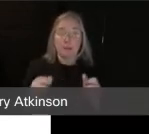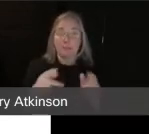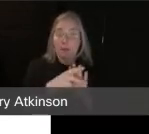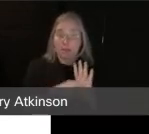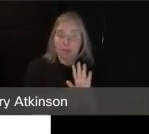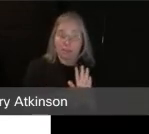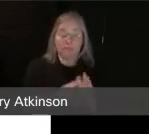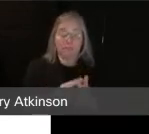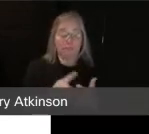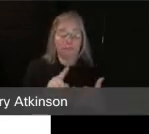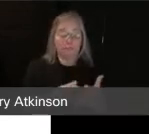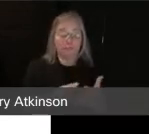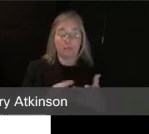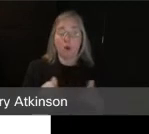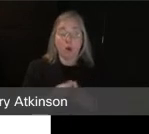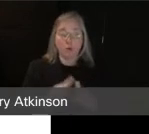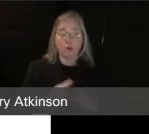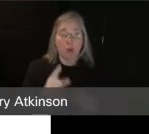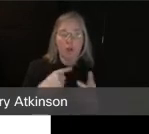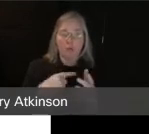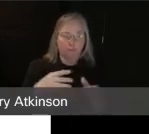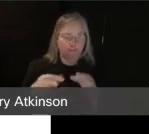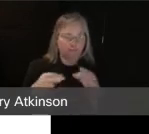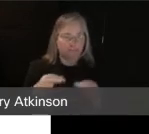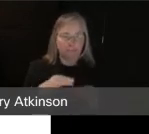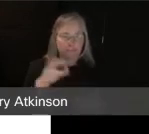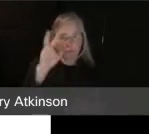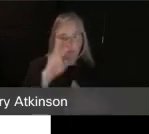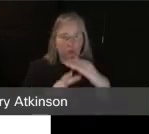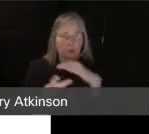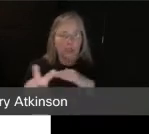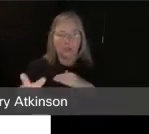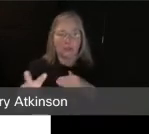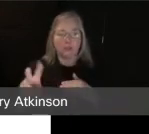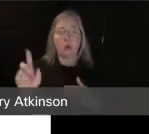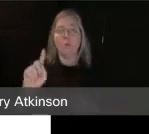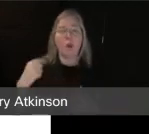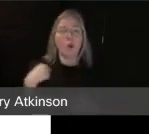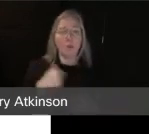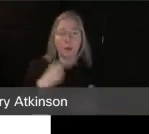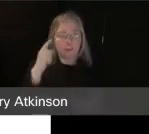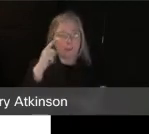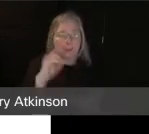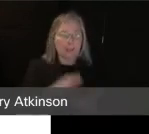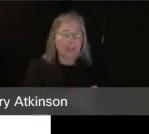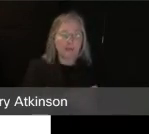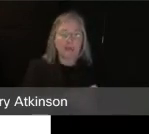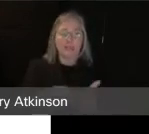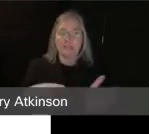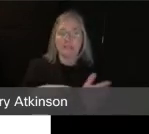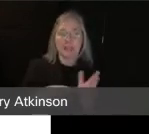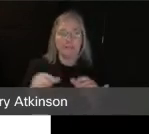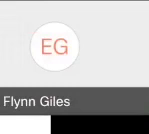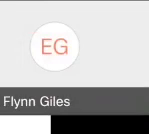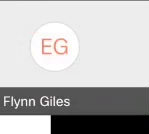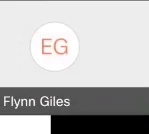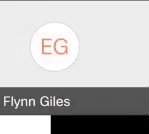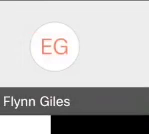also go over the projections for where we believe the debt measures will be going